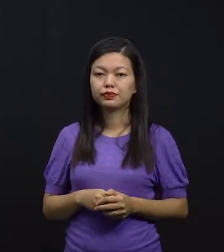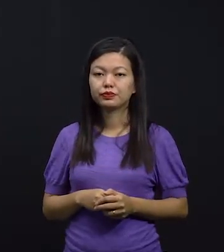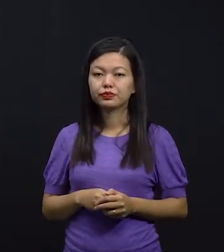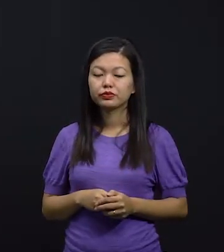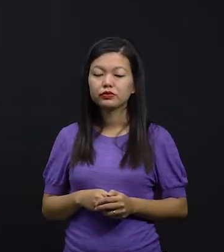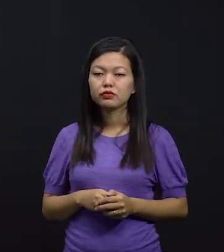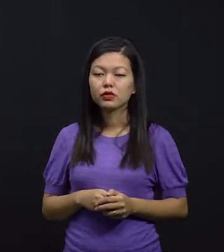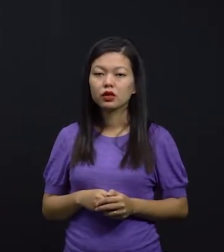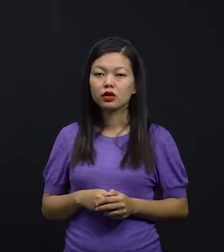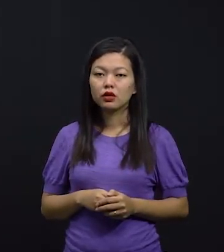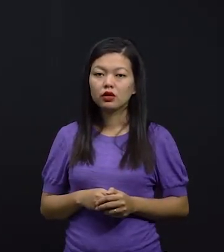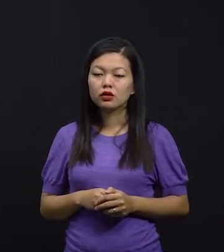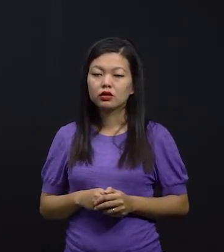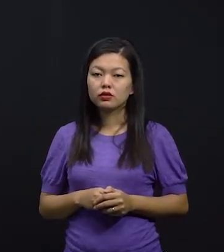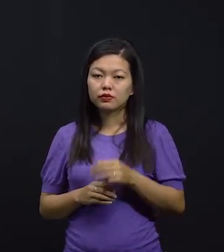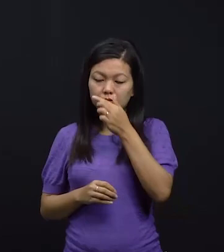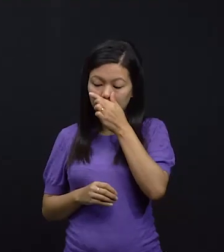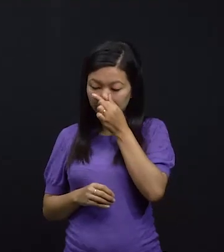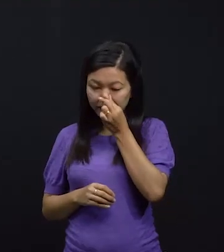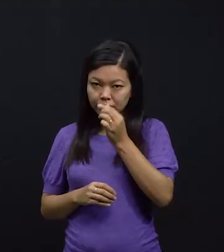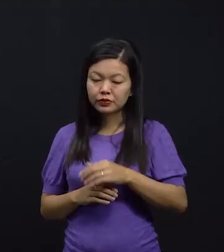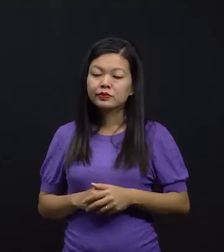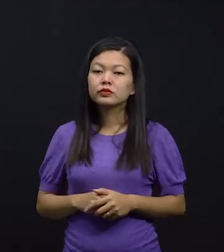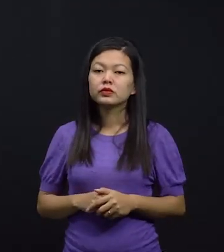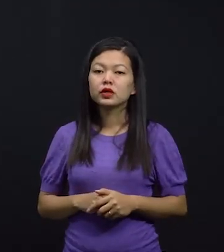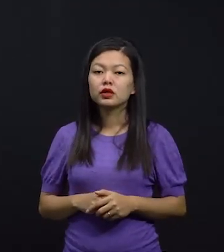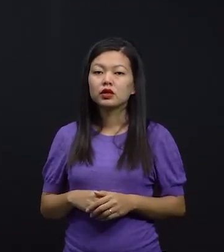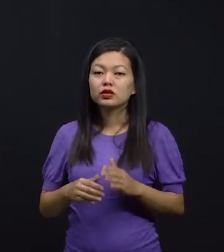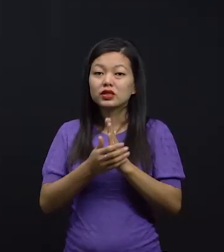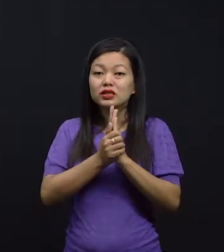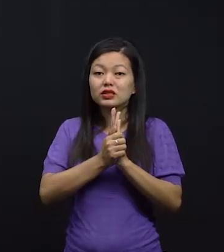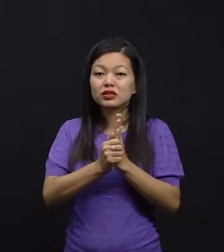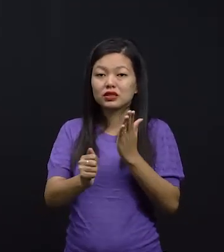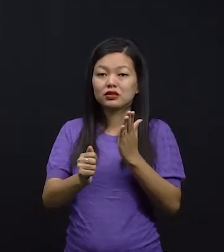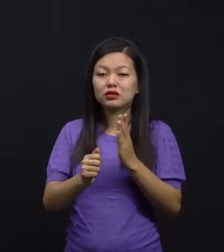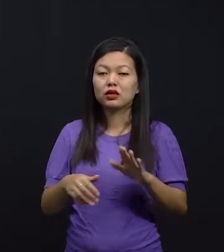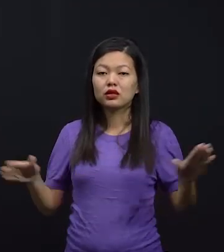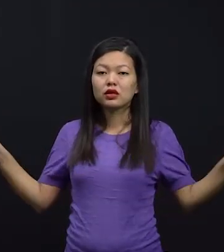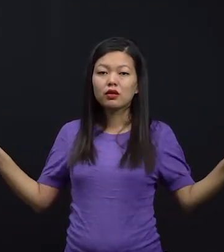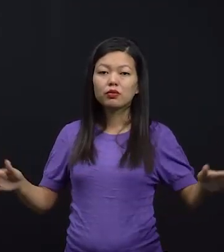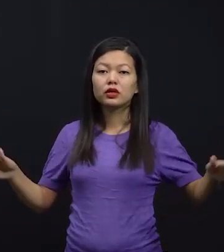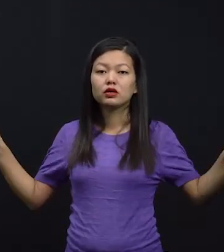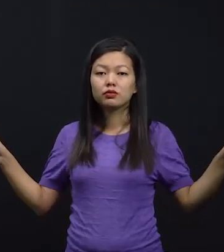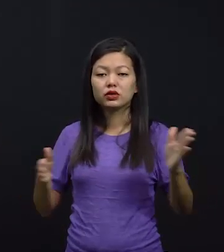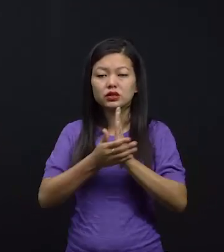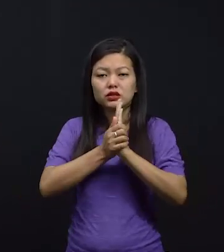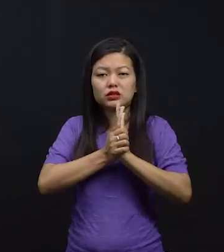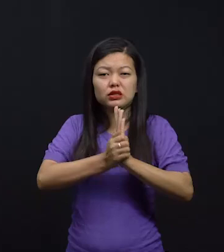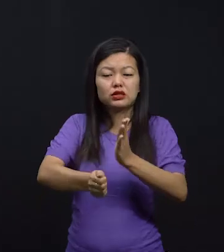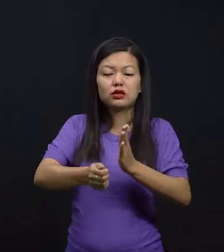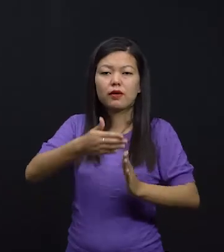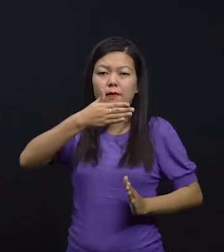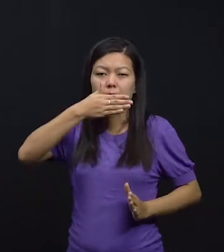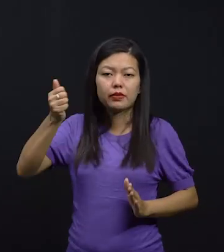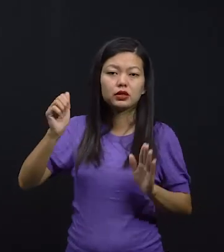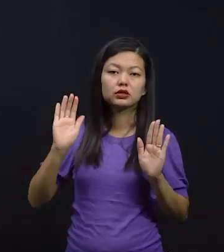kept wondering at the qualities, the skills of the bird, I want you to look at it, the skills that he had. And even